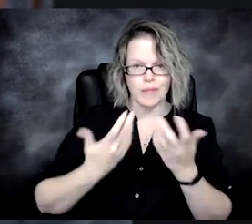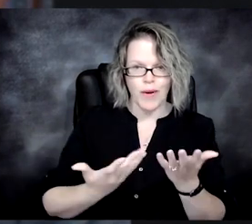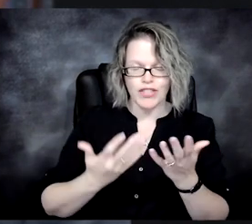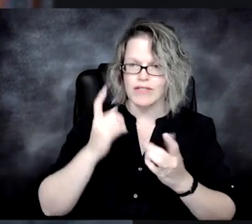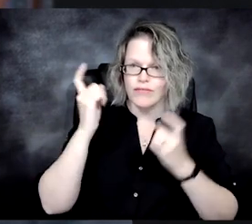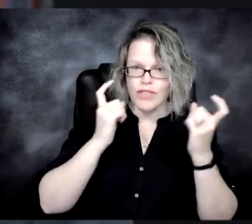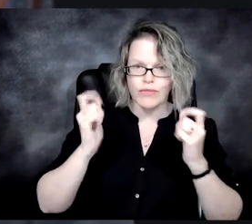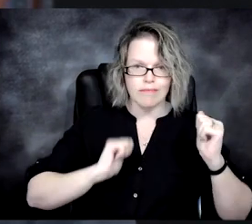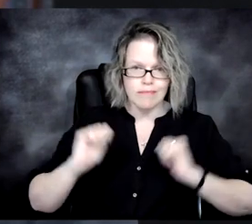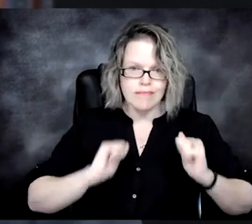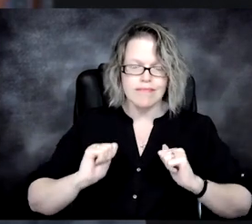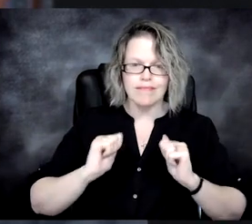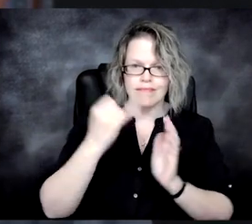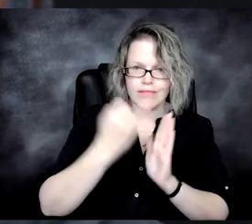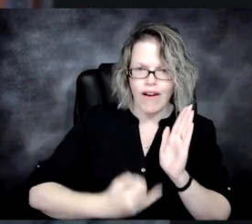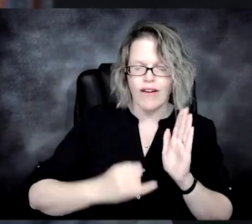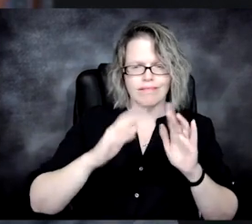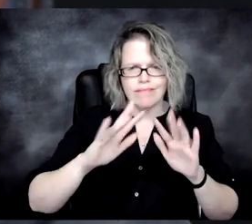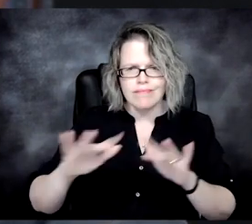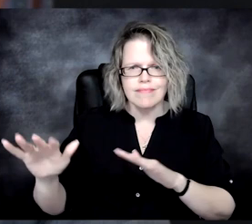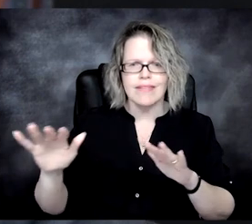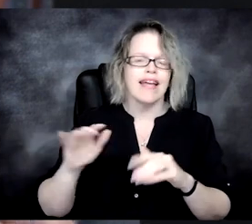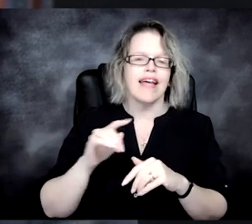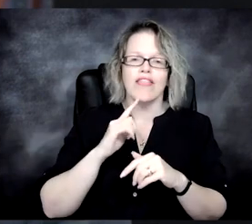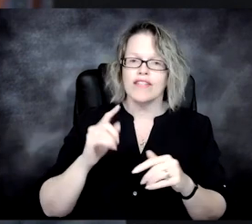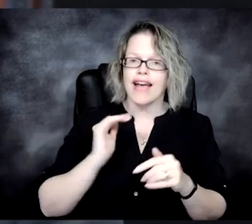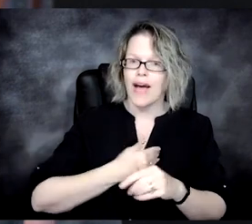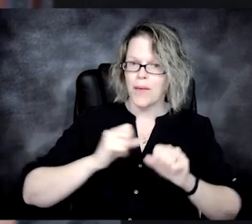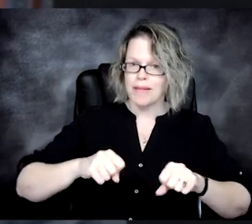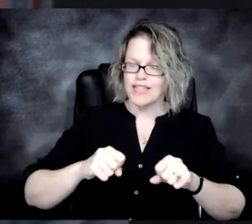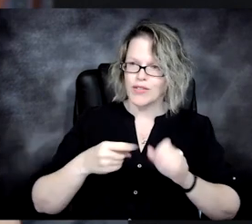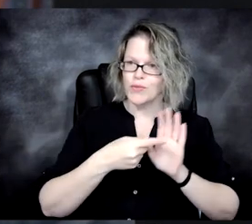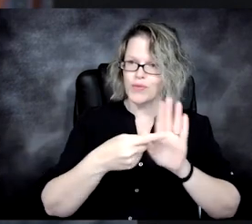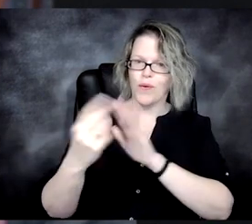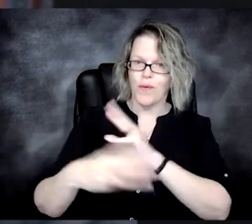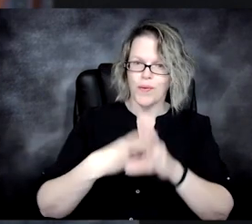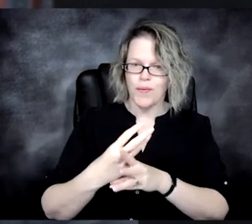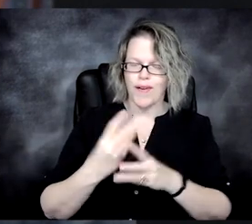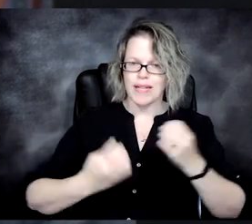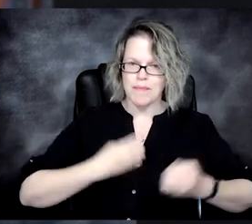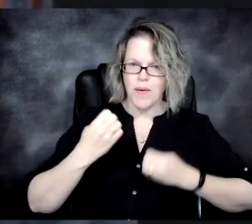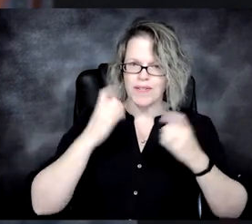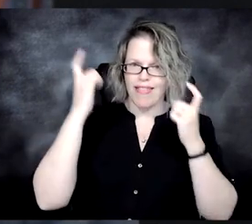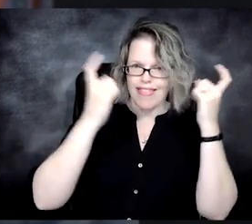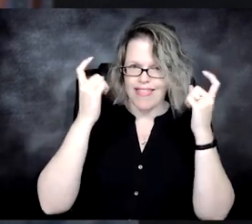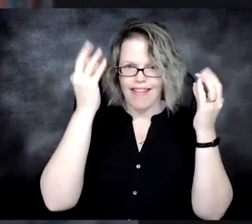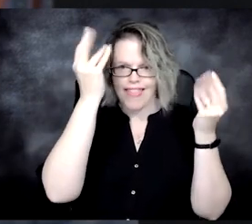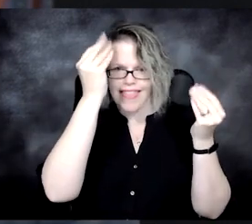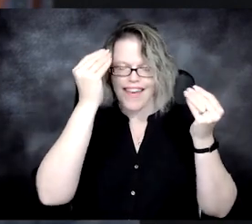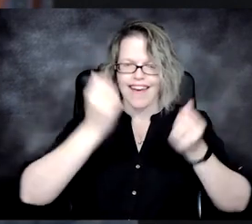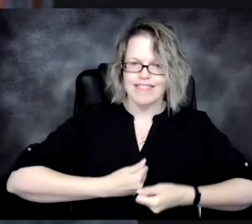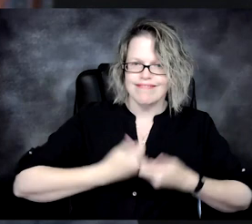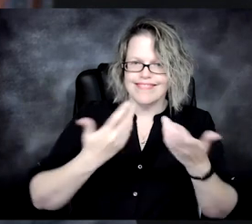visual arts or all of its other mediums. It's our ability to give to the world our feelings, our thoughts, our emotions, our understanding, and